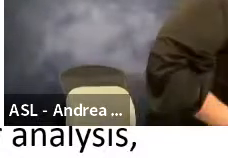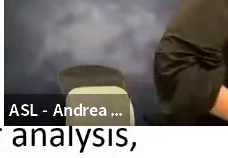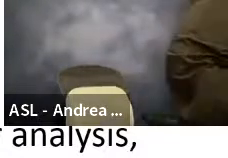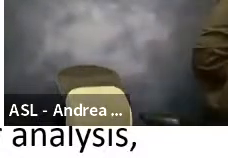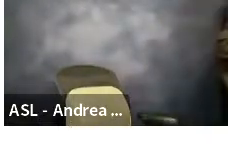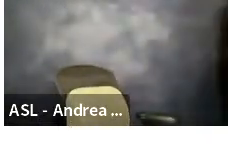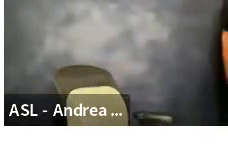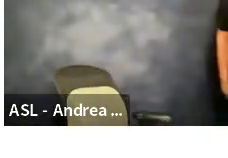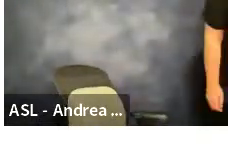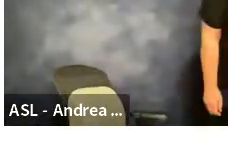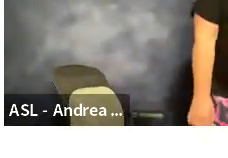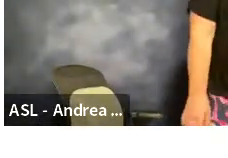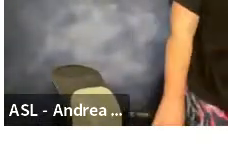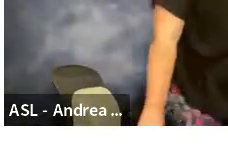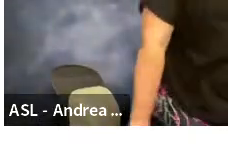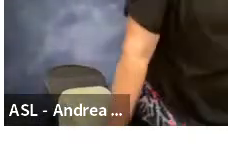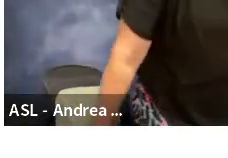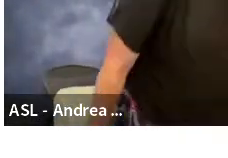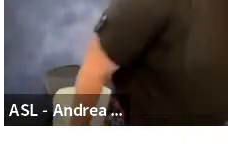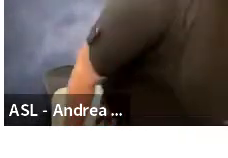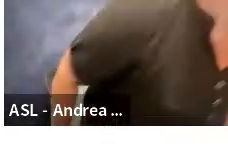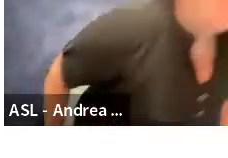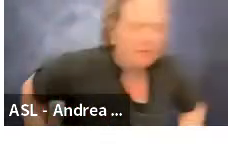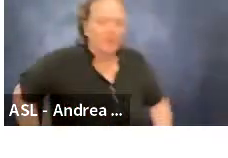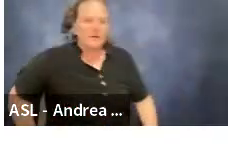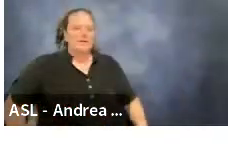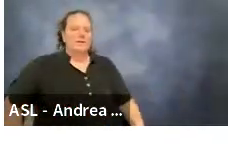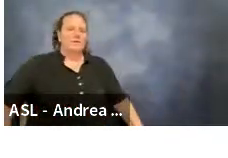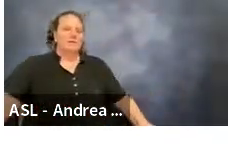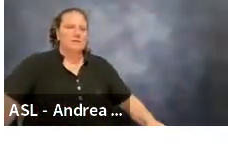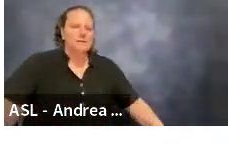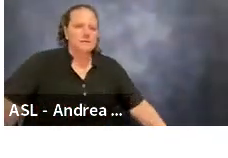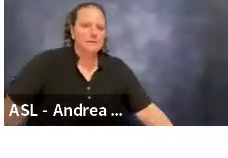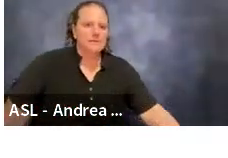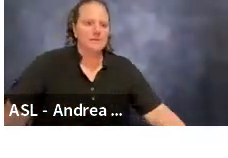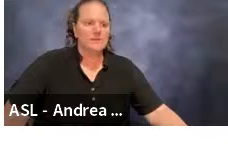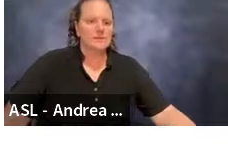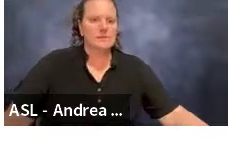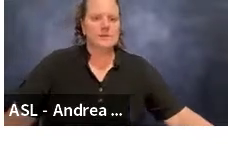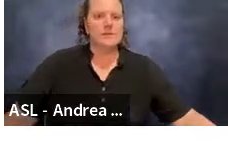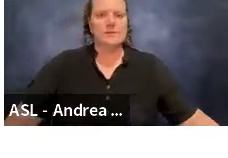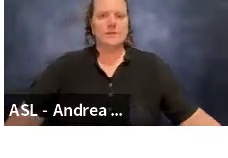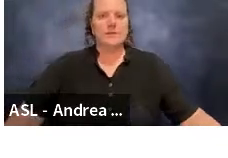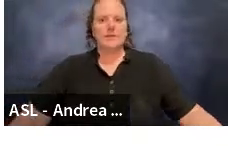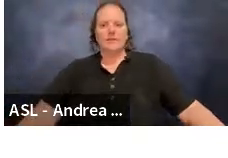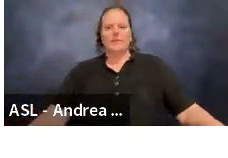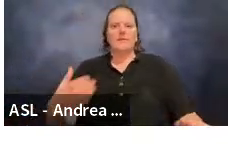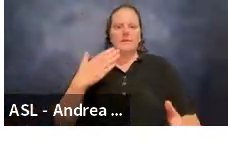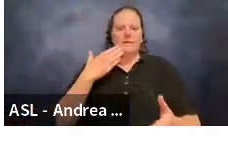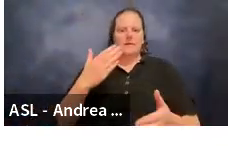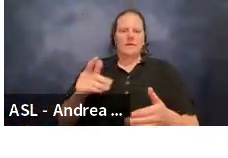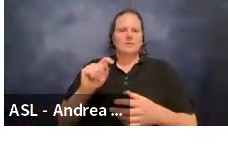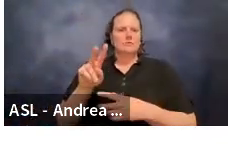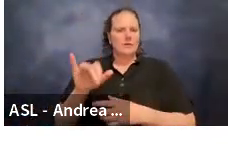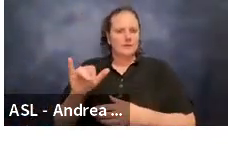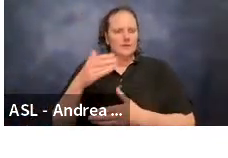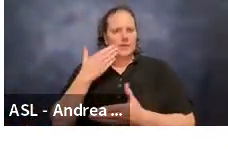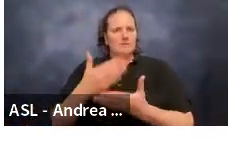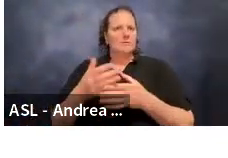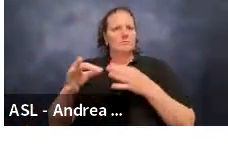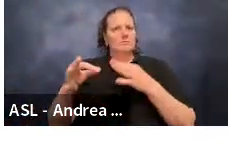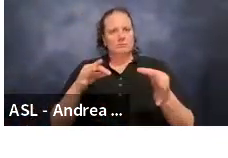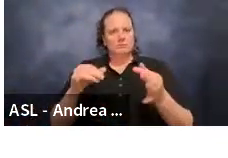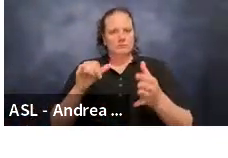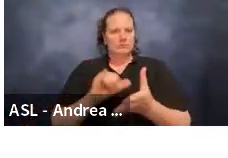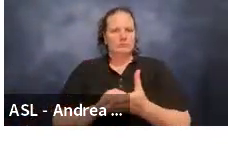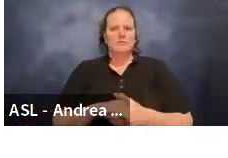for his portion of the presentation. Thank you, Travis, and great job walking through that. If there are questions that come